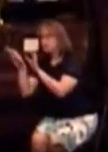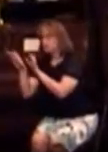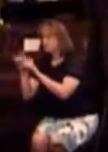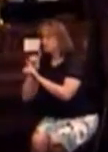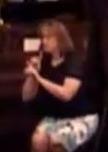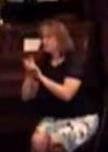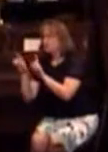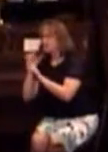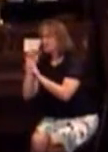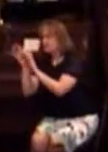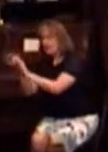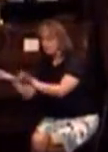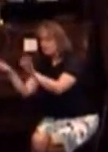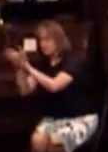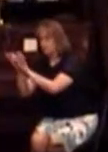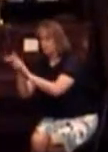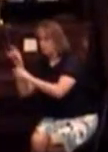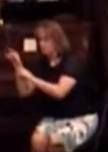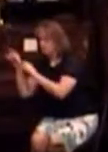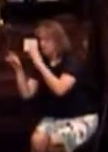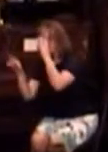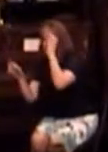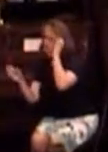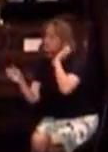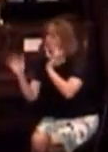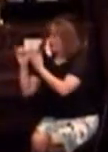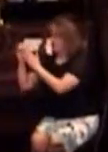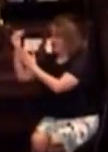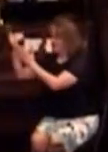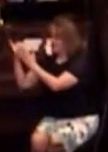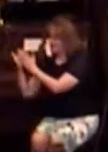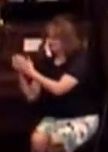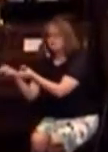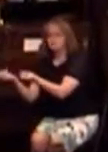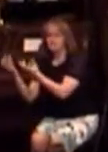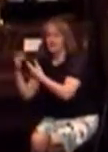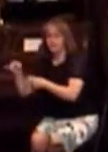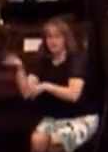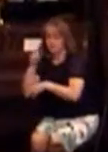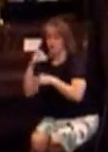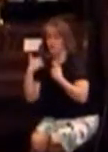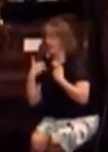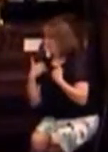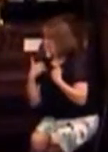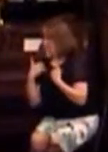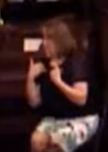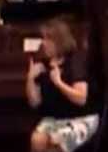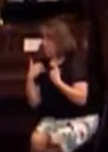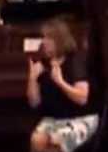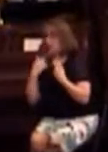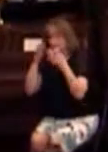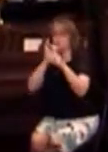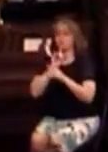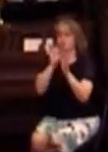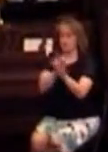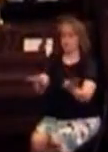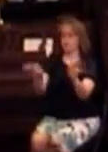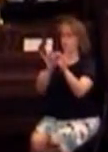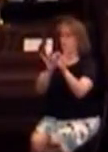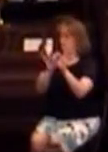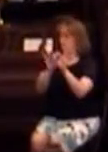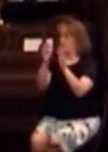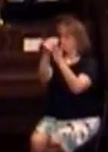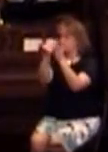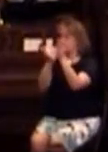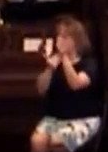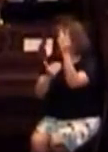things? Not important, Amy's saying, yes, absolutely. Not important, but urgent. That, when I think about that for myself, it's like people